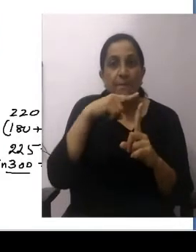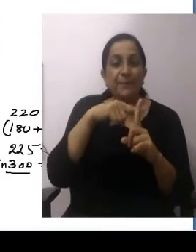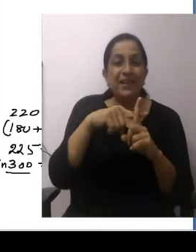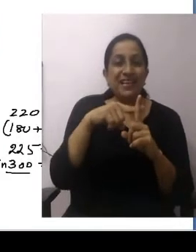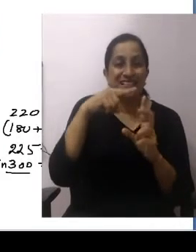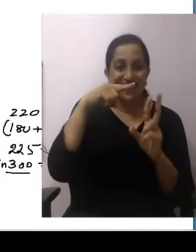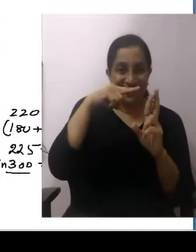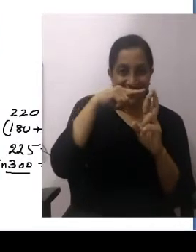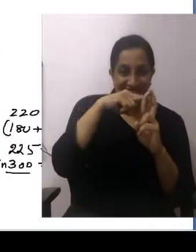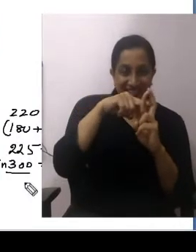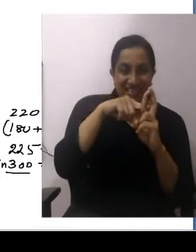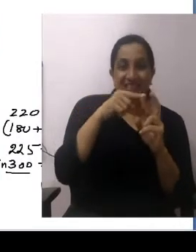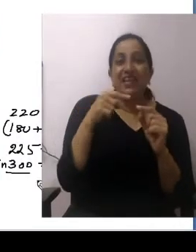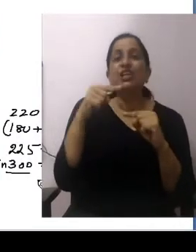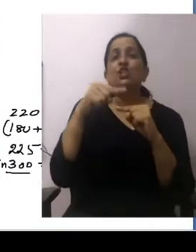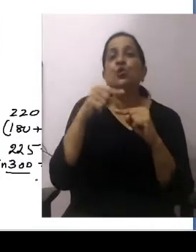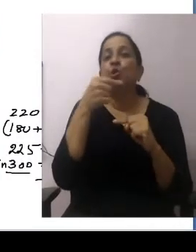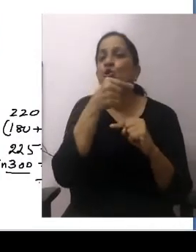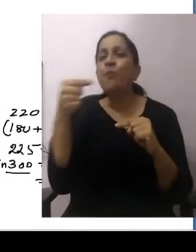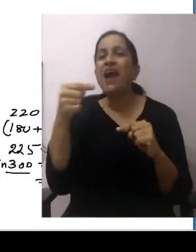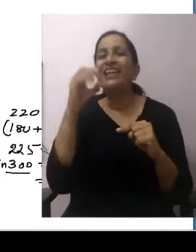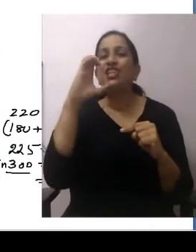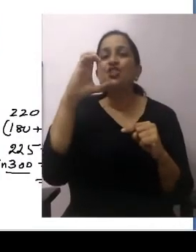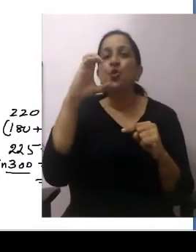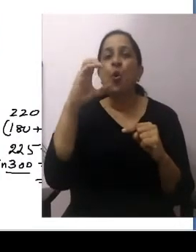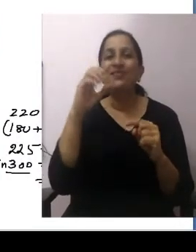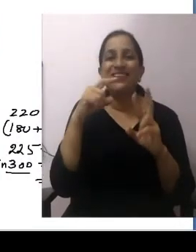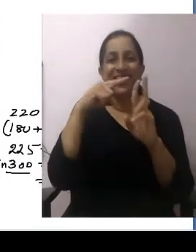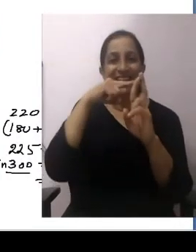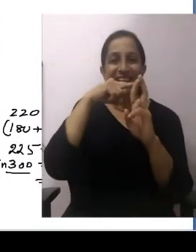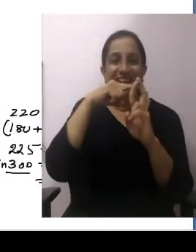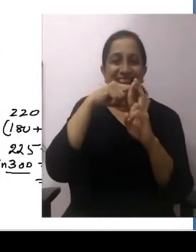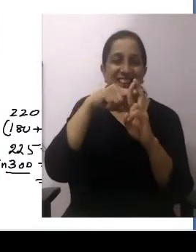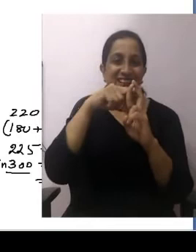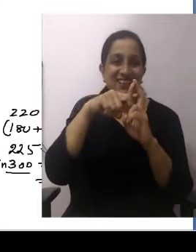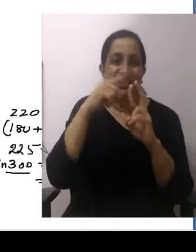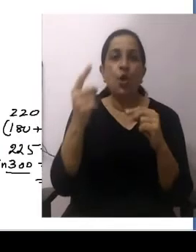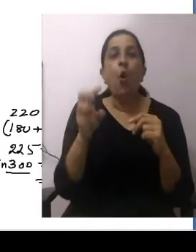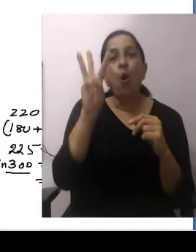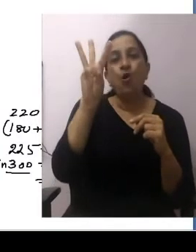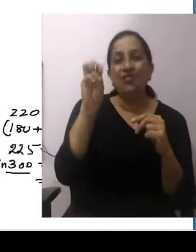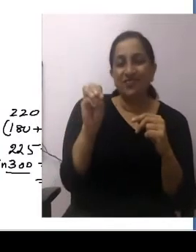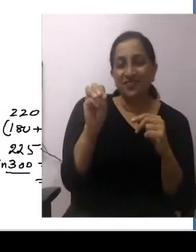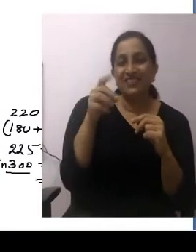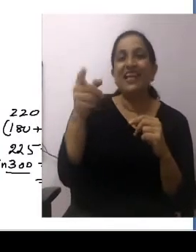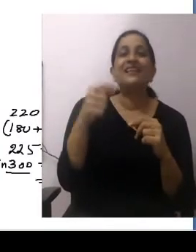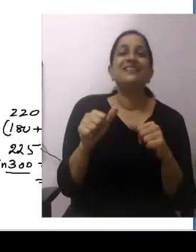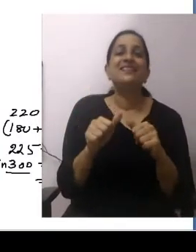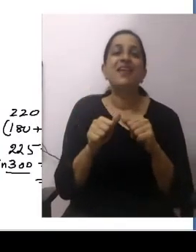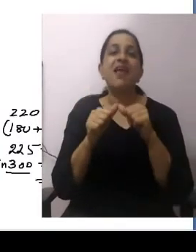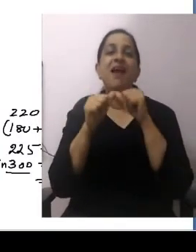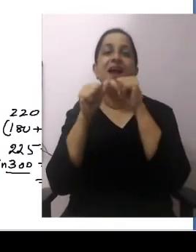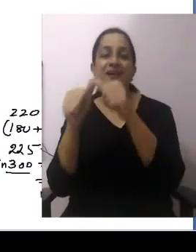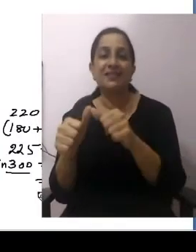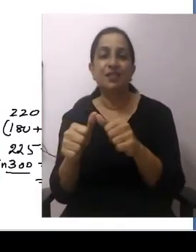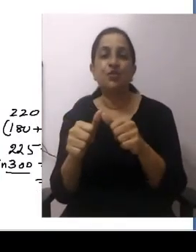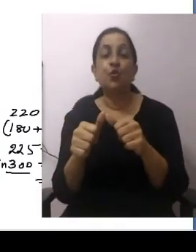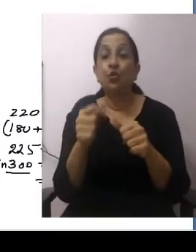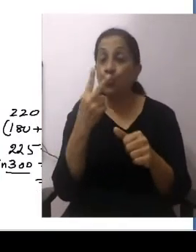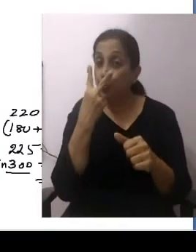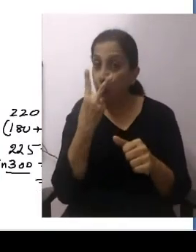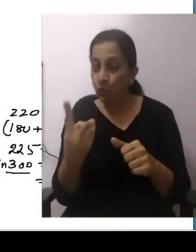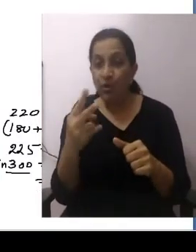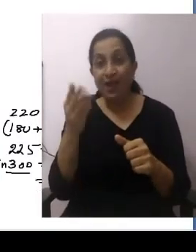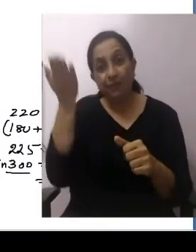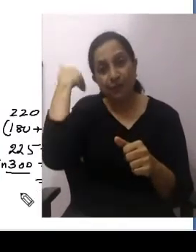is minus cos 30. So that becomes minus cos 30. So whatever the value is there,